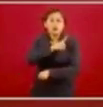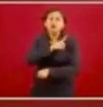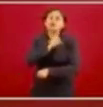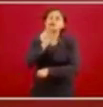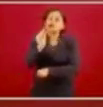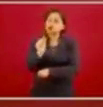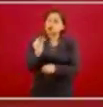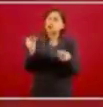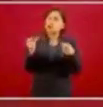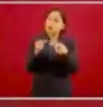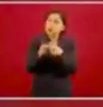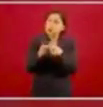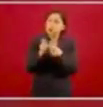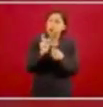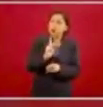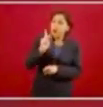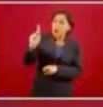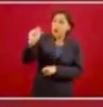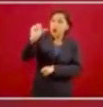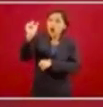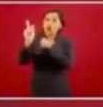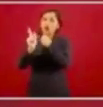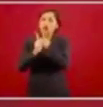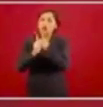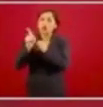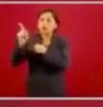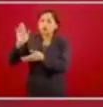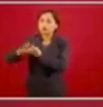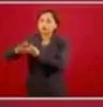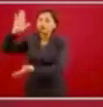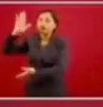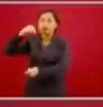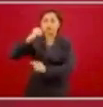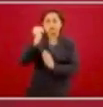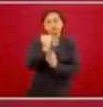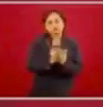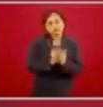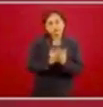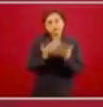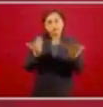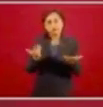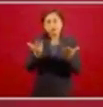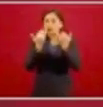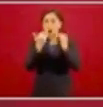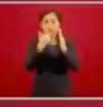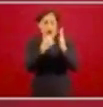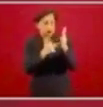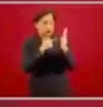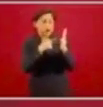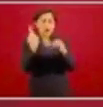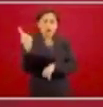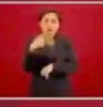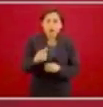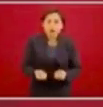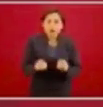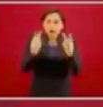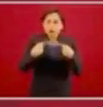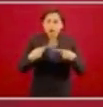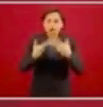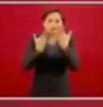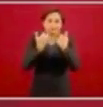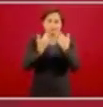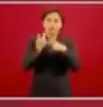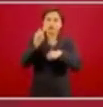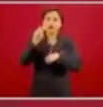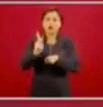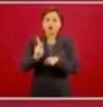less medical professionals working actively than it should.